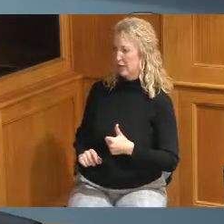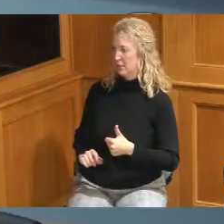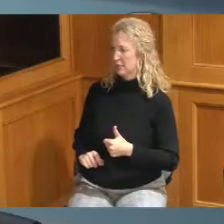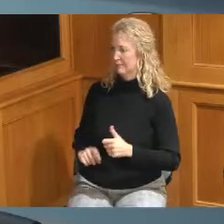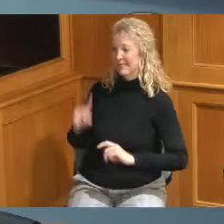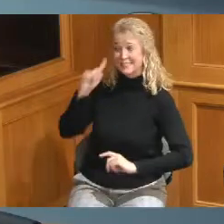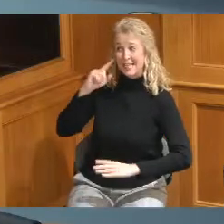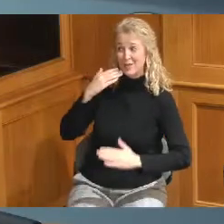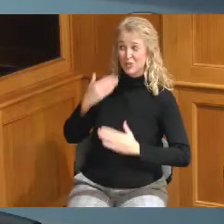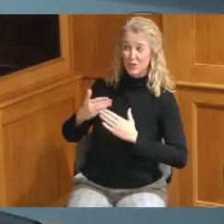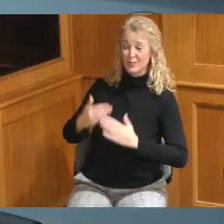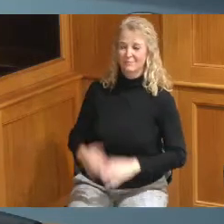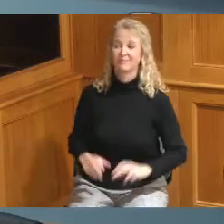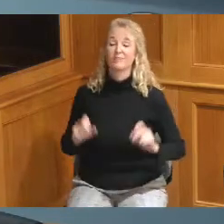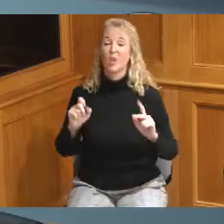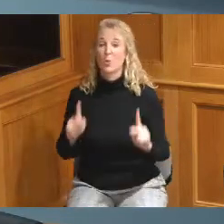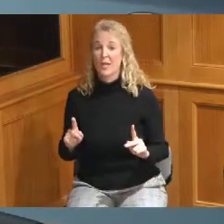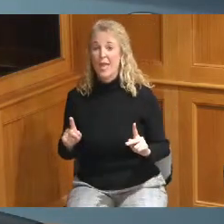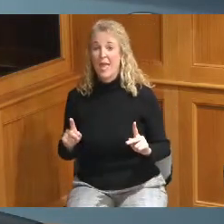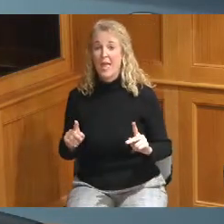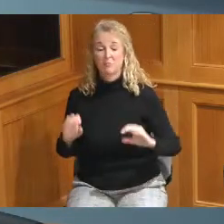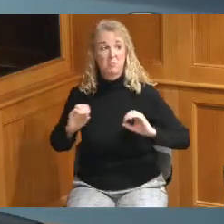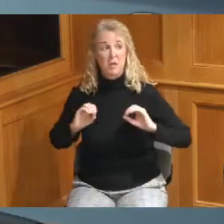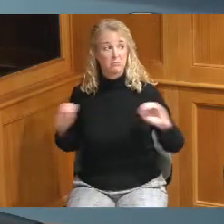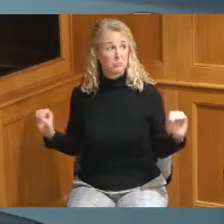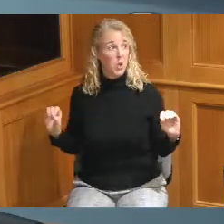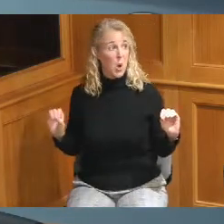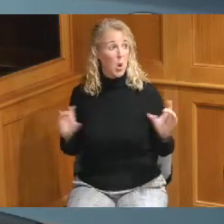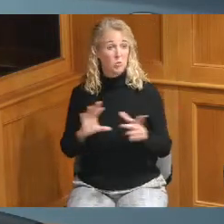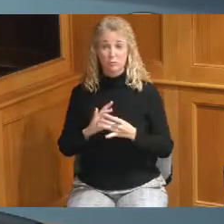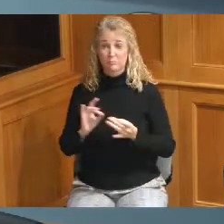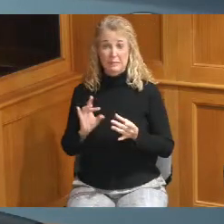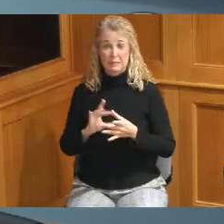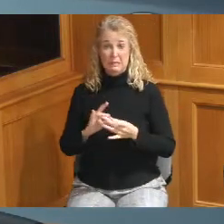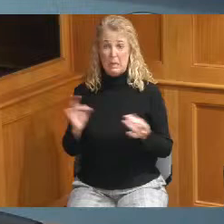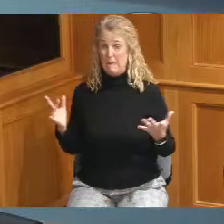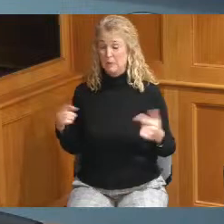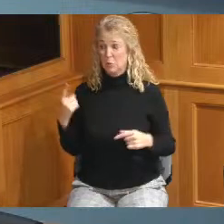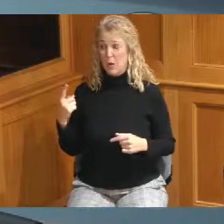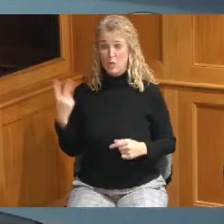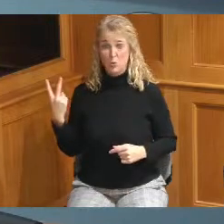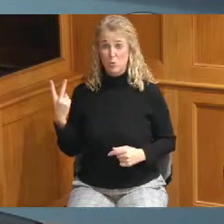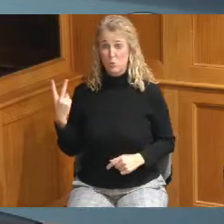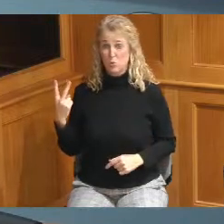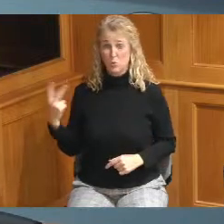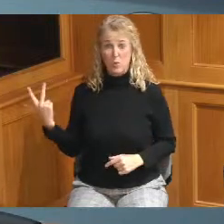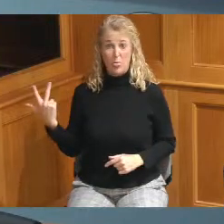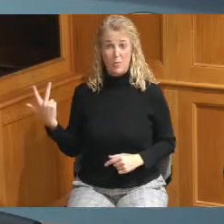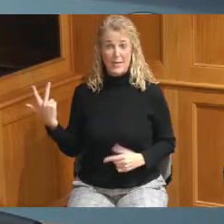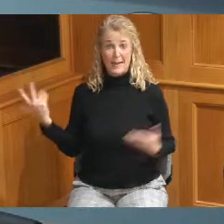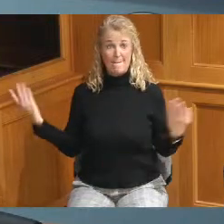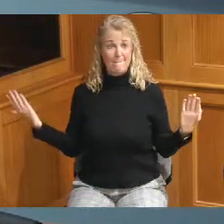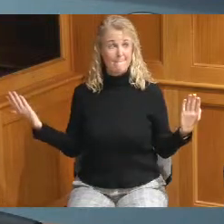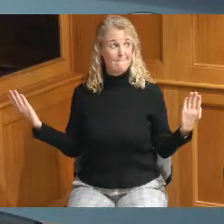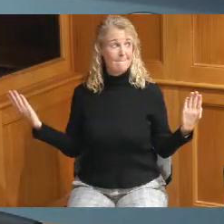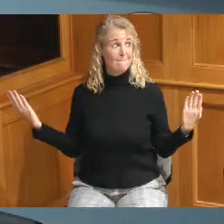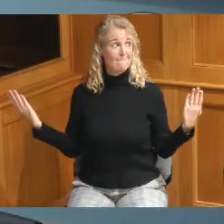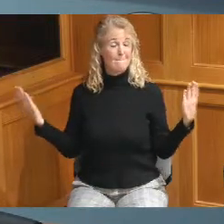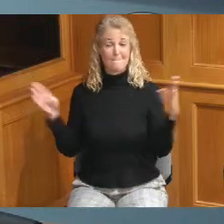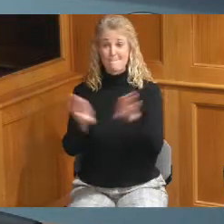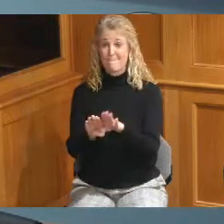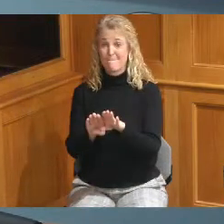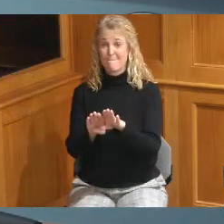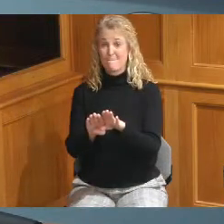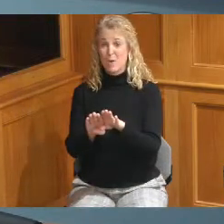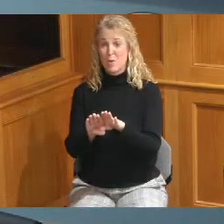sounds good. Okay, well, there's nobody here to talk about the budget. Going once, going twice, going 3 times. I make a